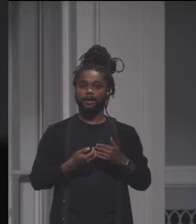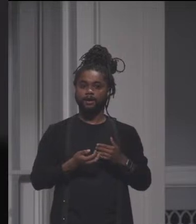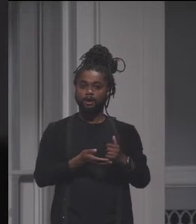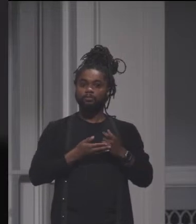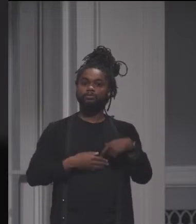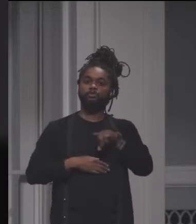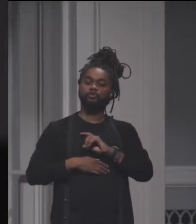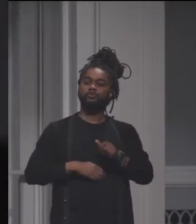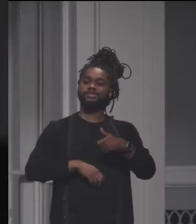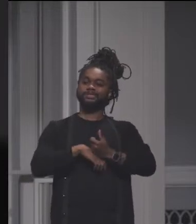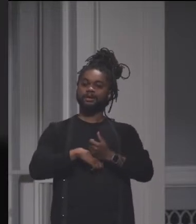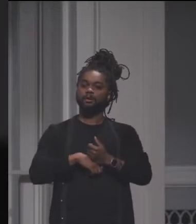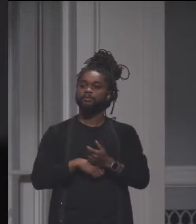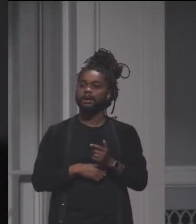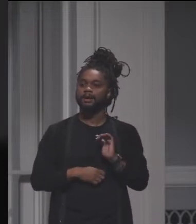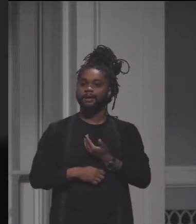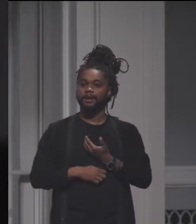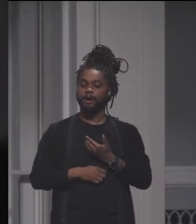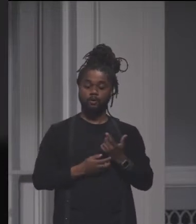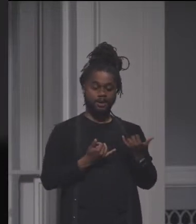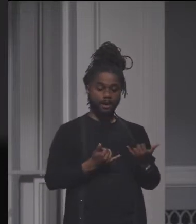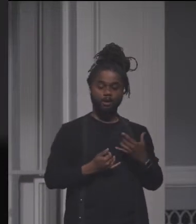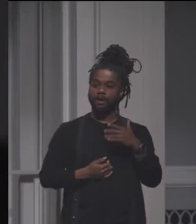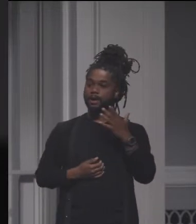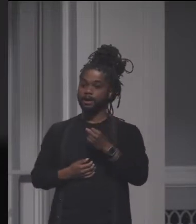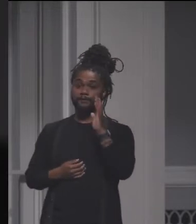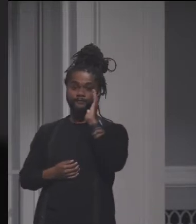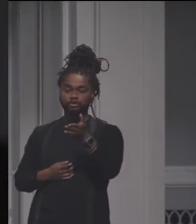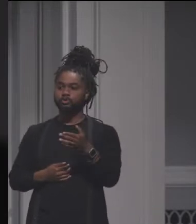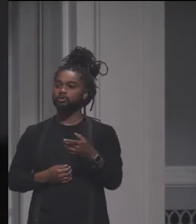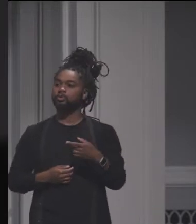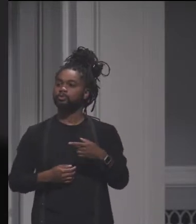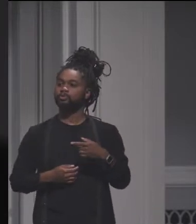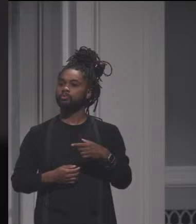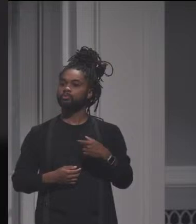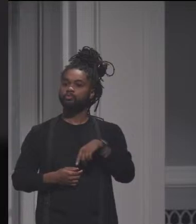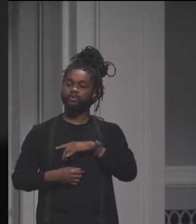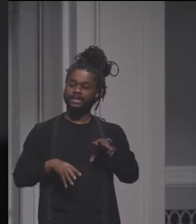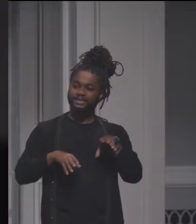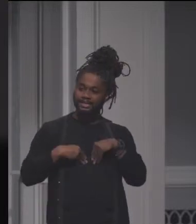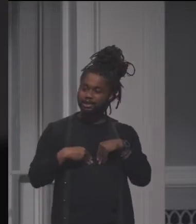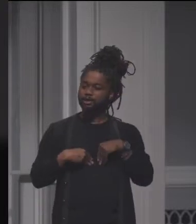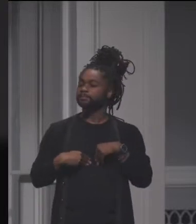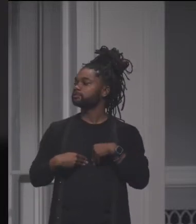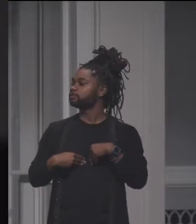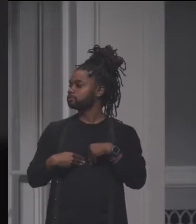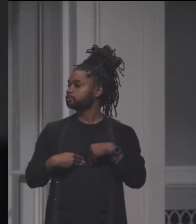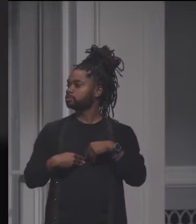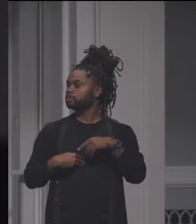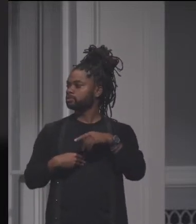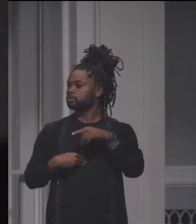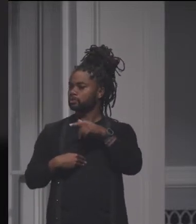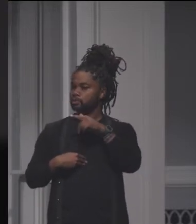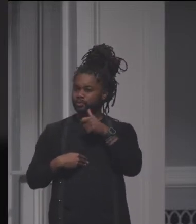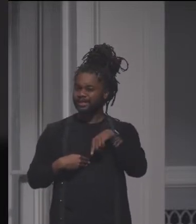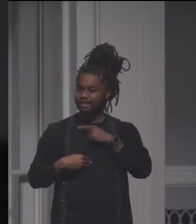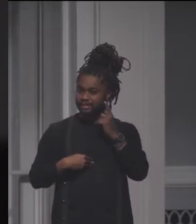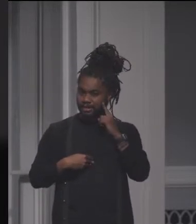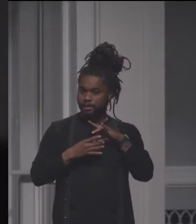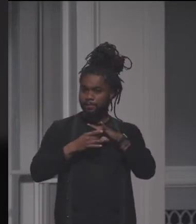future, ways that establish what is deemed acceptable or not, who is seen to belong.